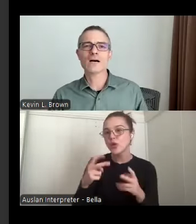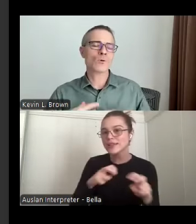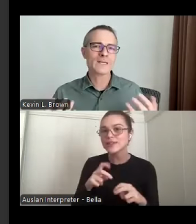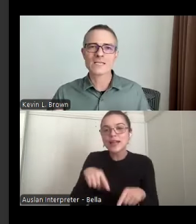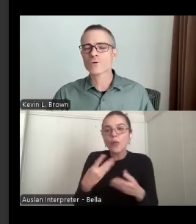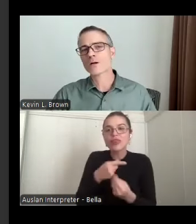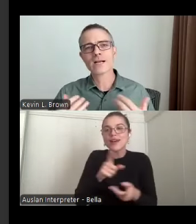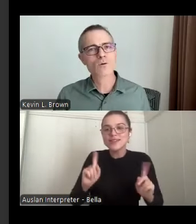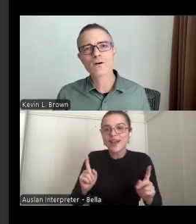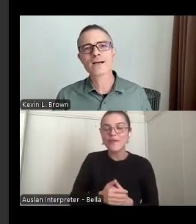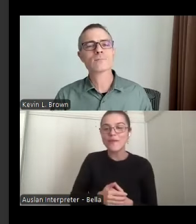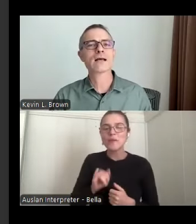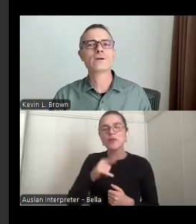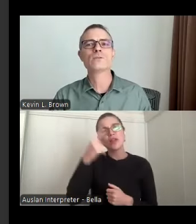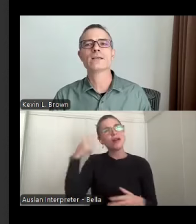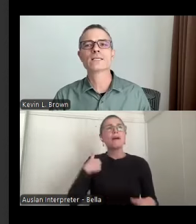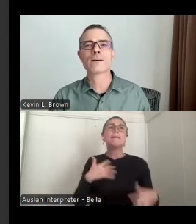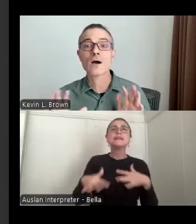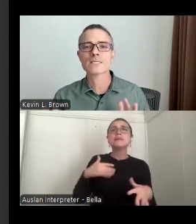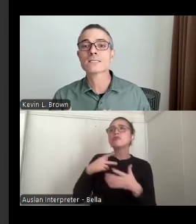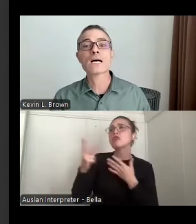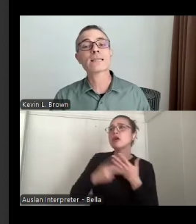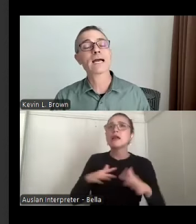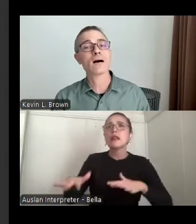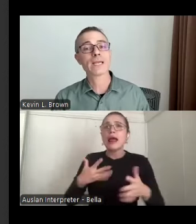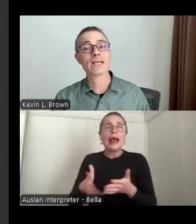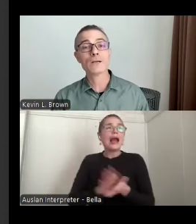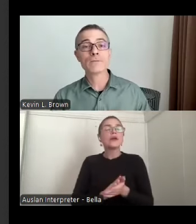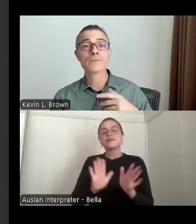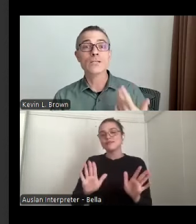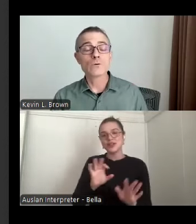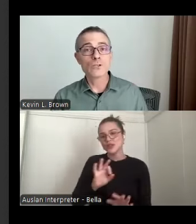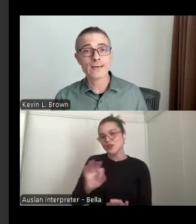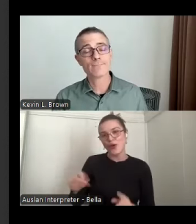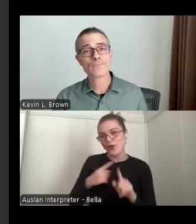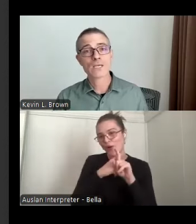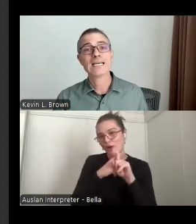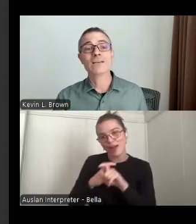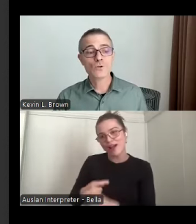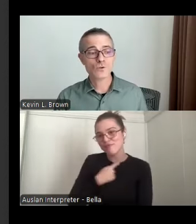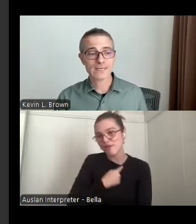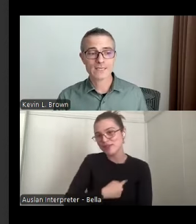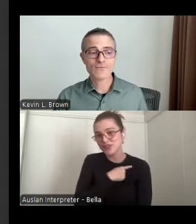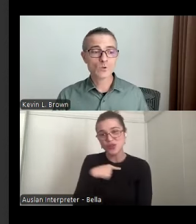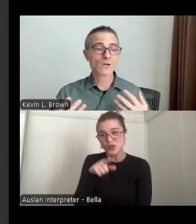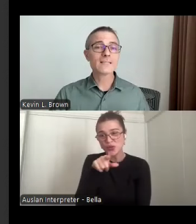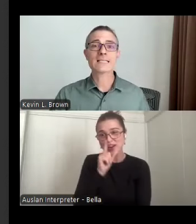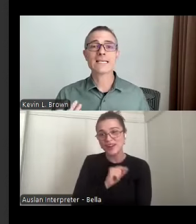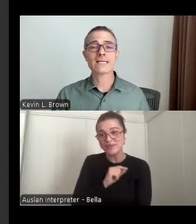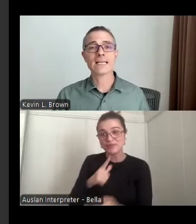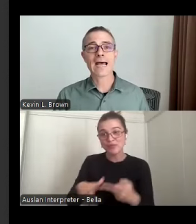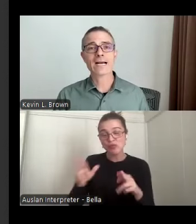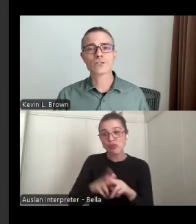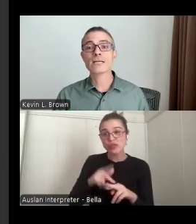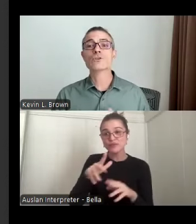thinking, oh, we're busy, we're running our programs. How do we do this? I promise it's not that complicated. And you can do it. If you do it, if you turn these